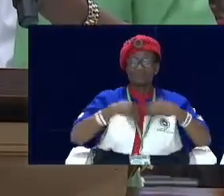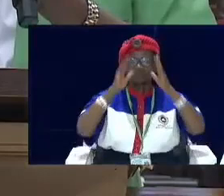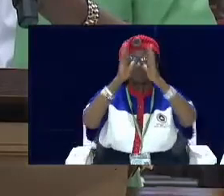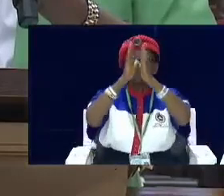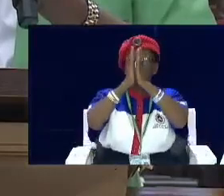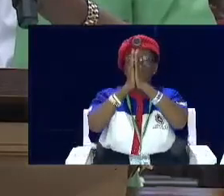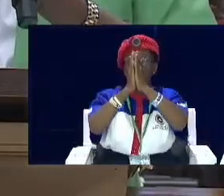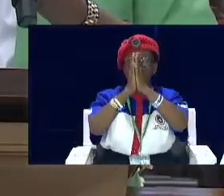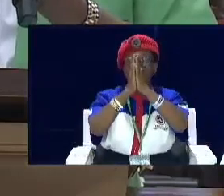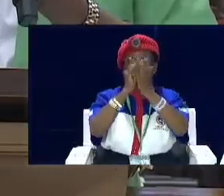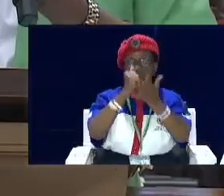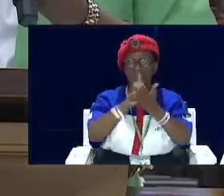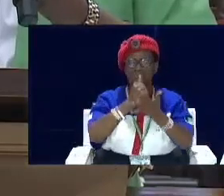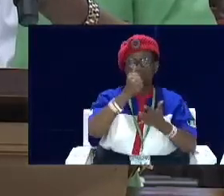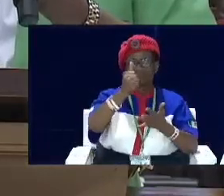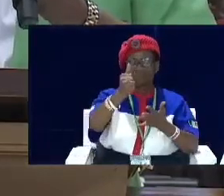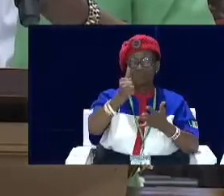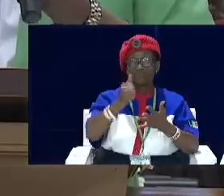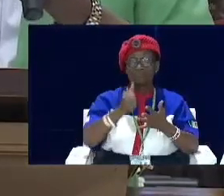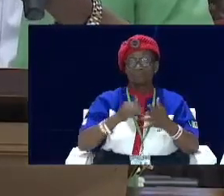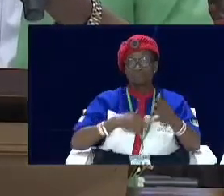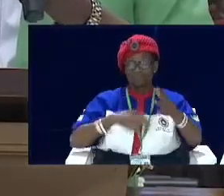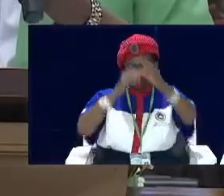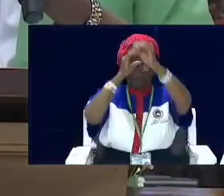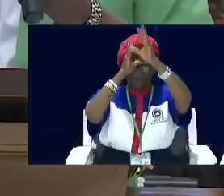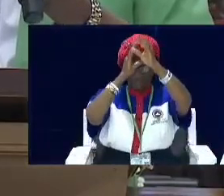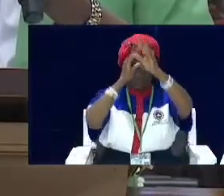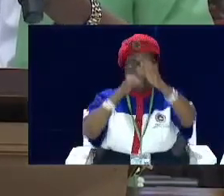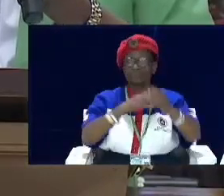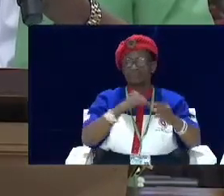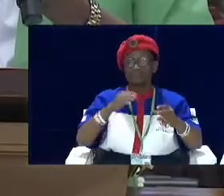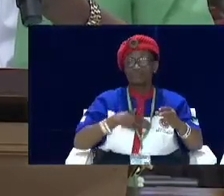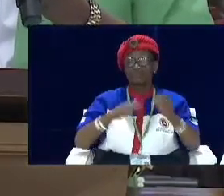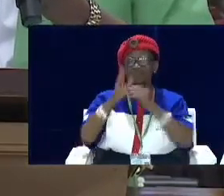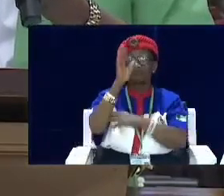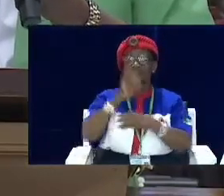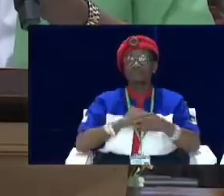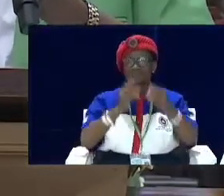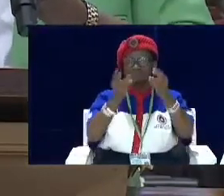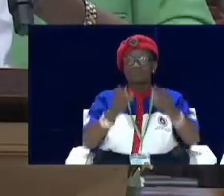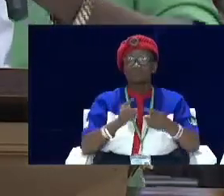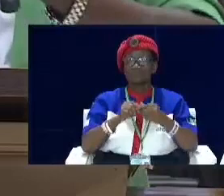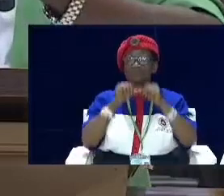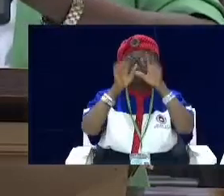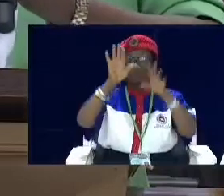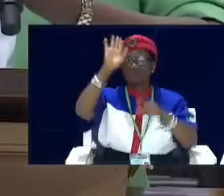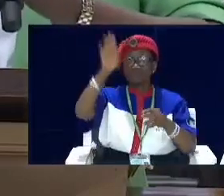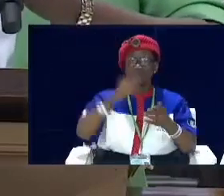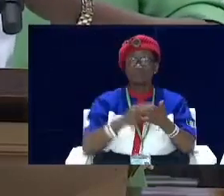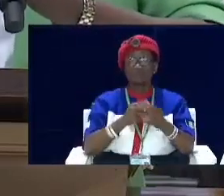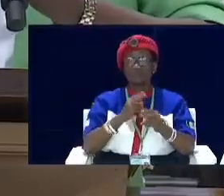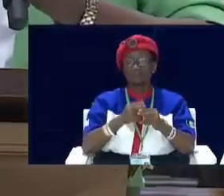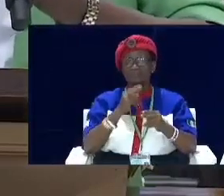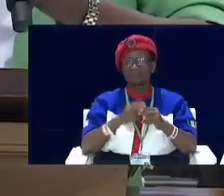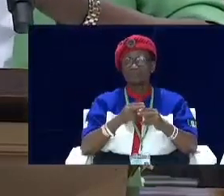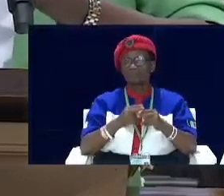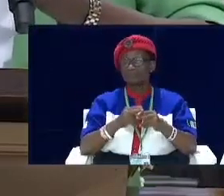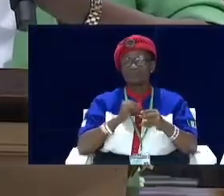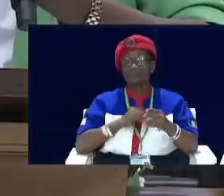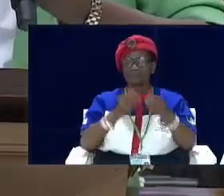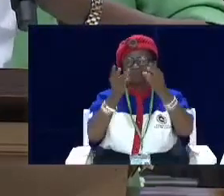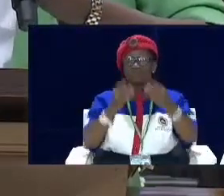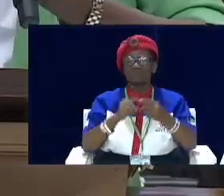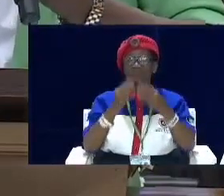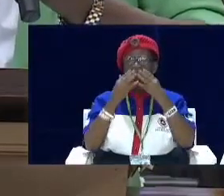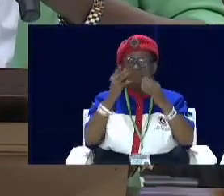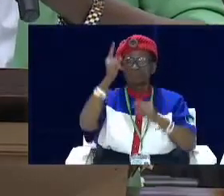prayed. My Father and my God, I want to bless your name. Baba mi ati Olorun mi gbogbo kun fun oruko re. I want to thank you for your